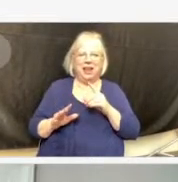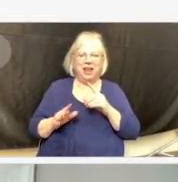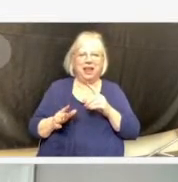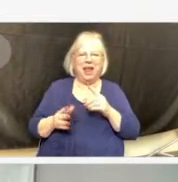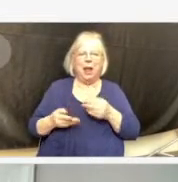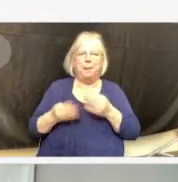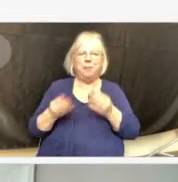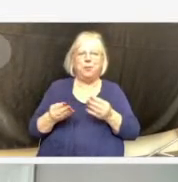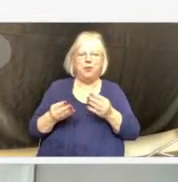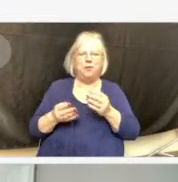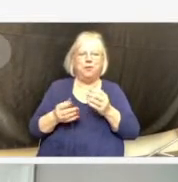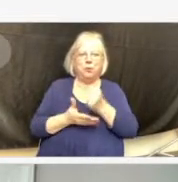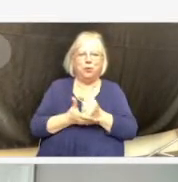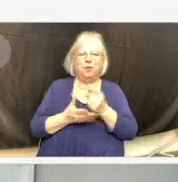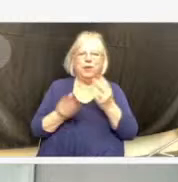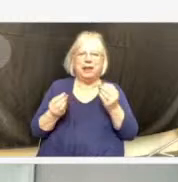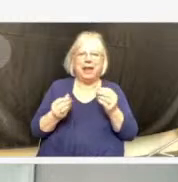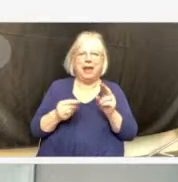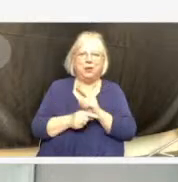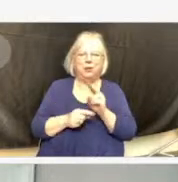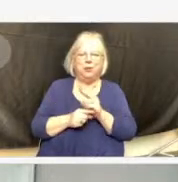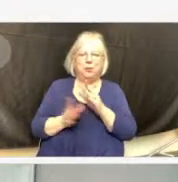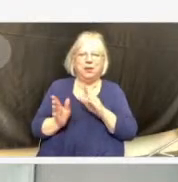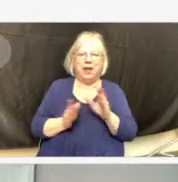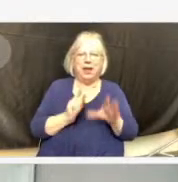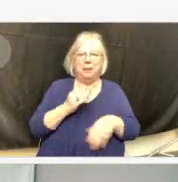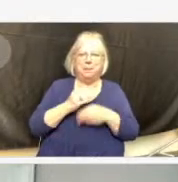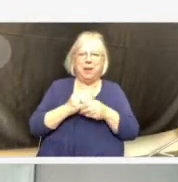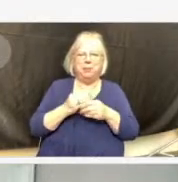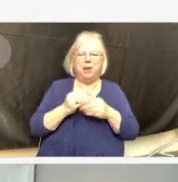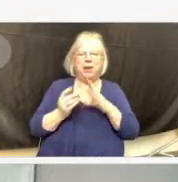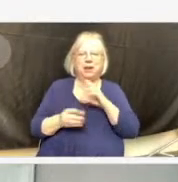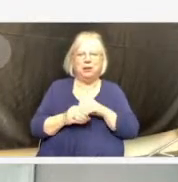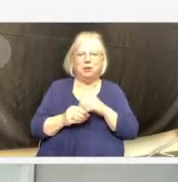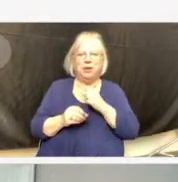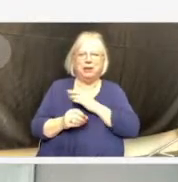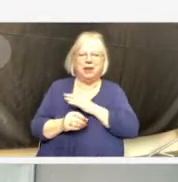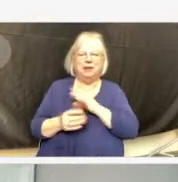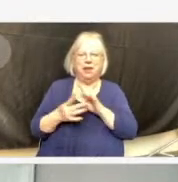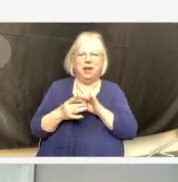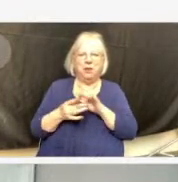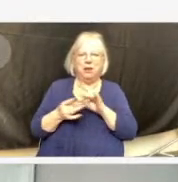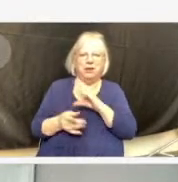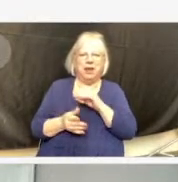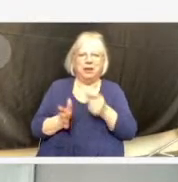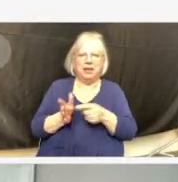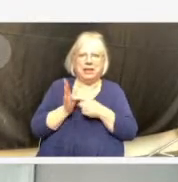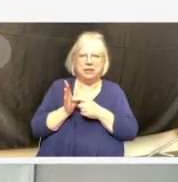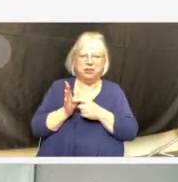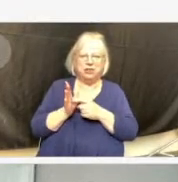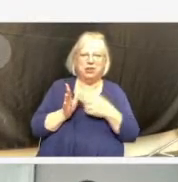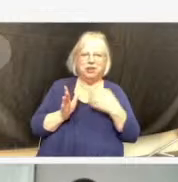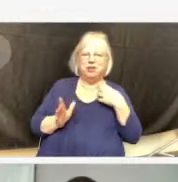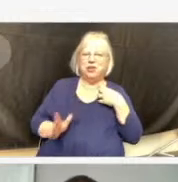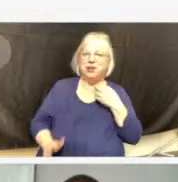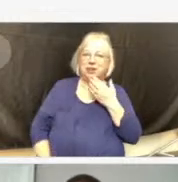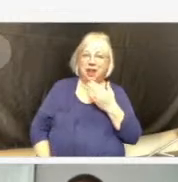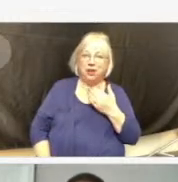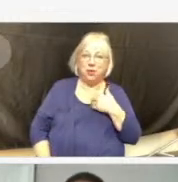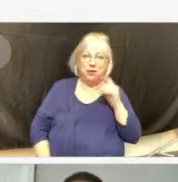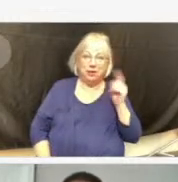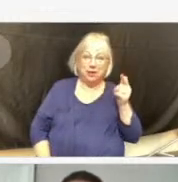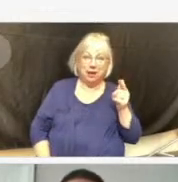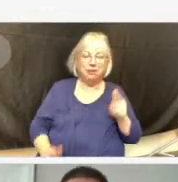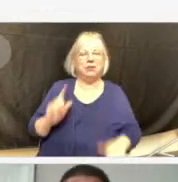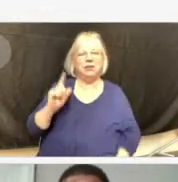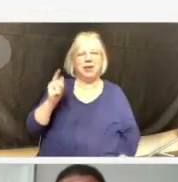2022-15-02, the land use plan amendment, including all staff comments and conditions. Thank you. May we have a roll, or a second? Be clear,